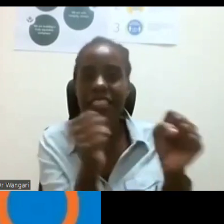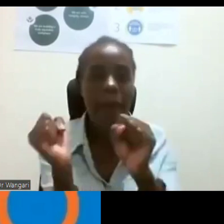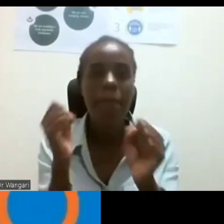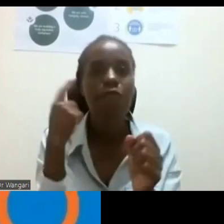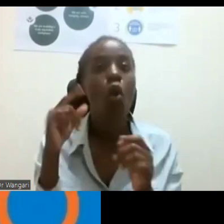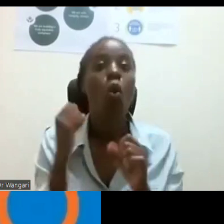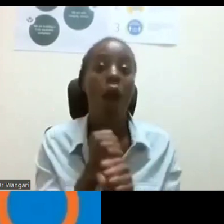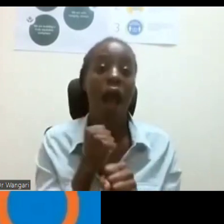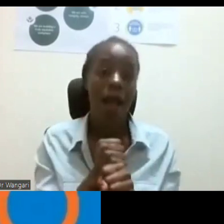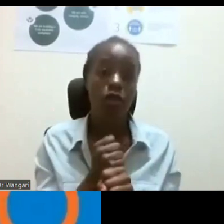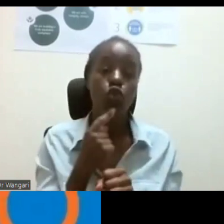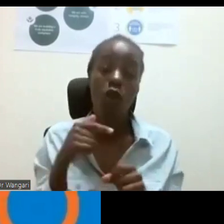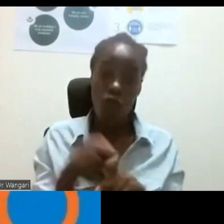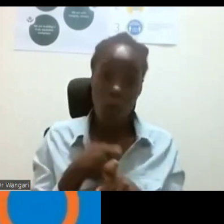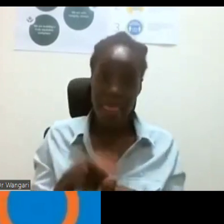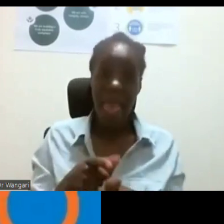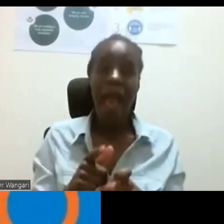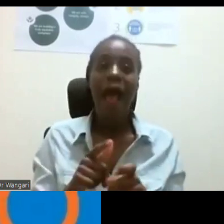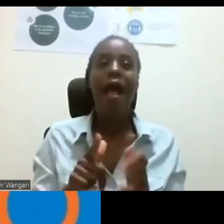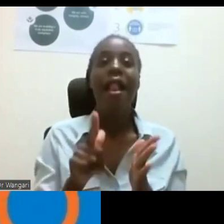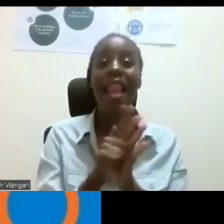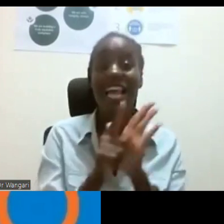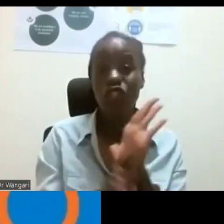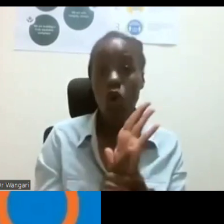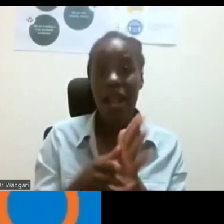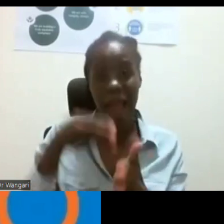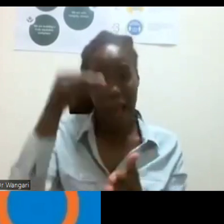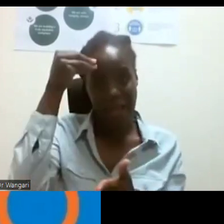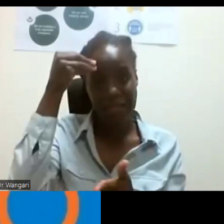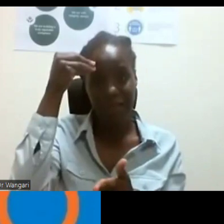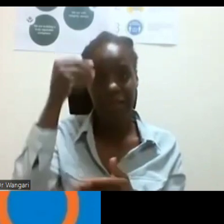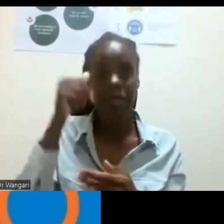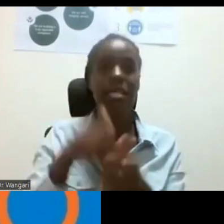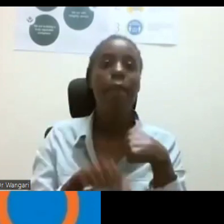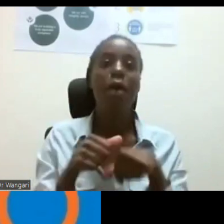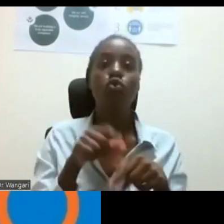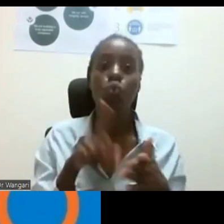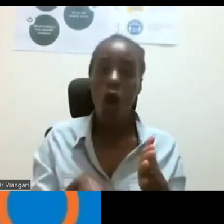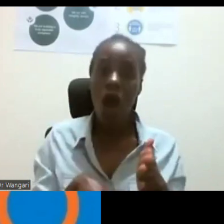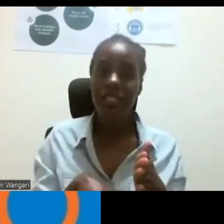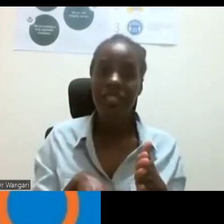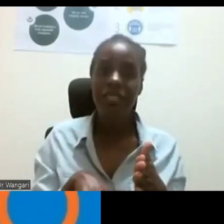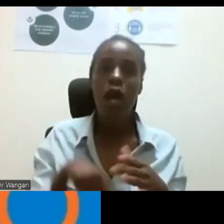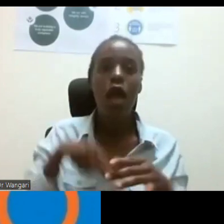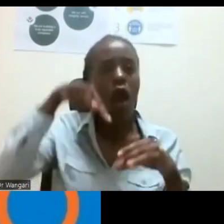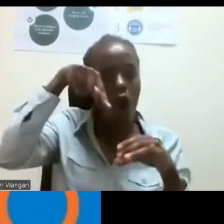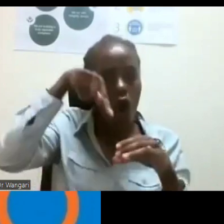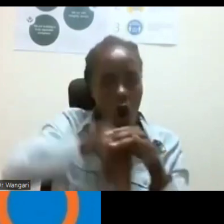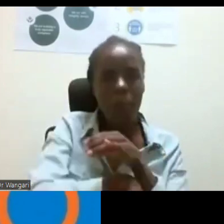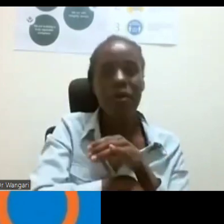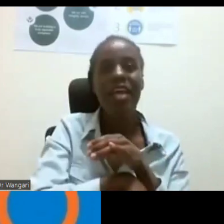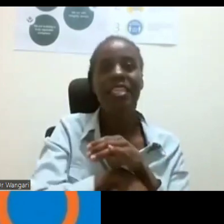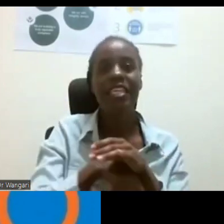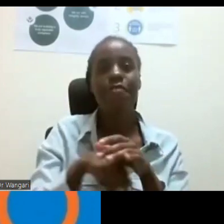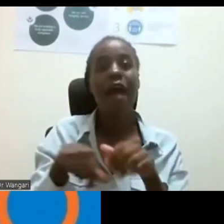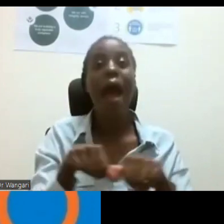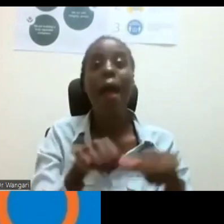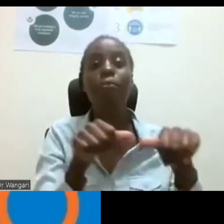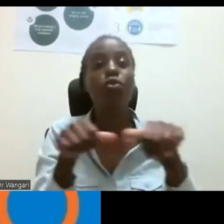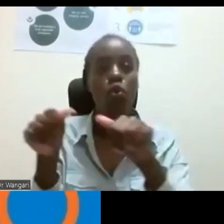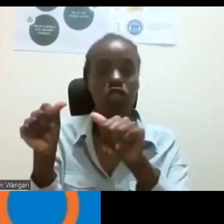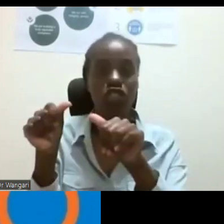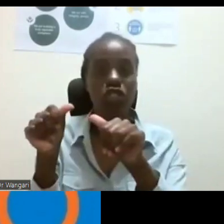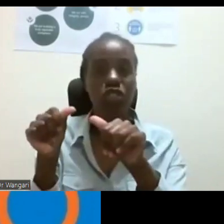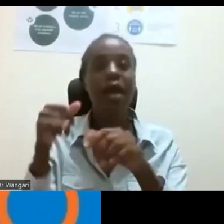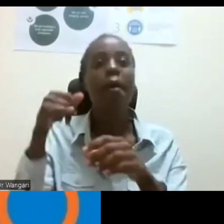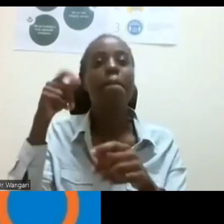of the lessons we've learned is really making sure that we have this comprehensive approach, which is on both the prevention and